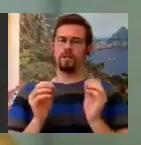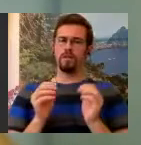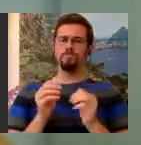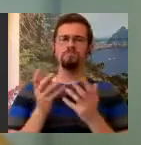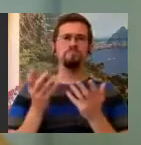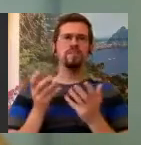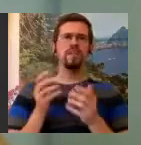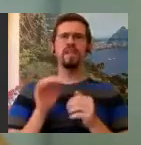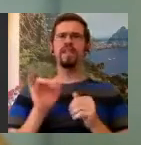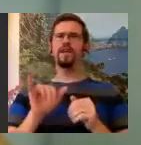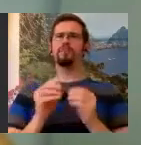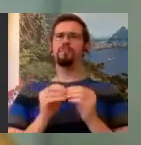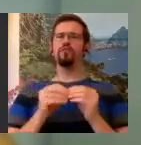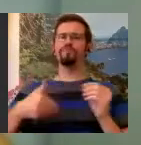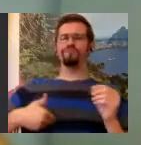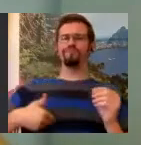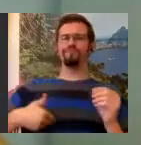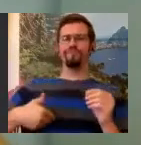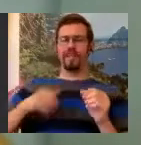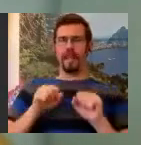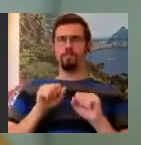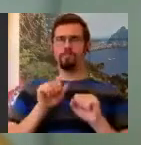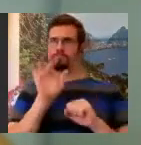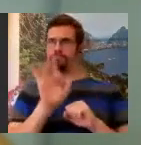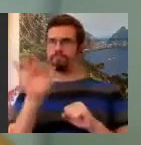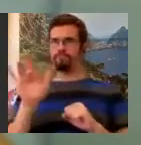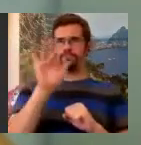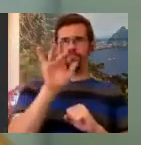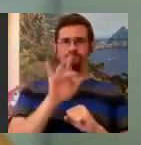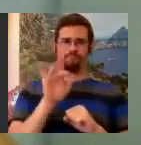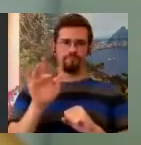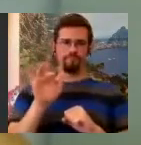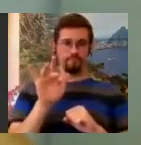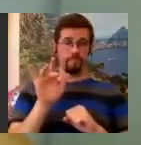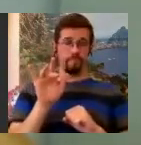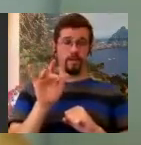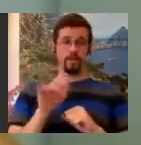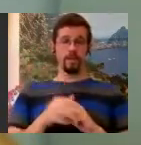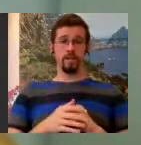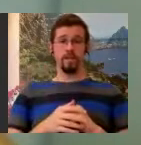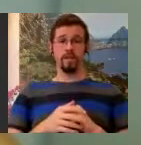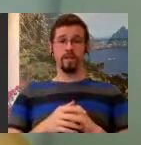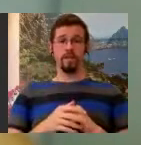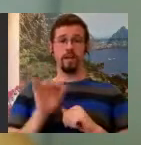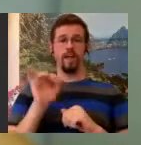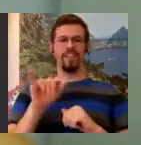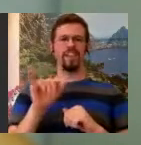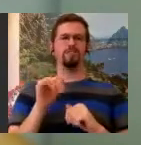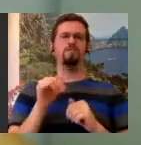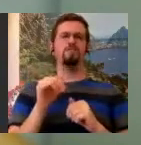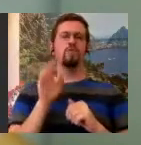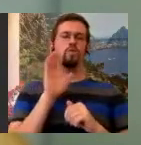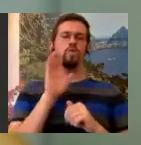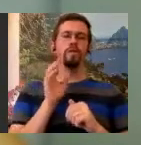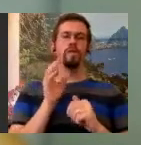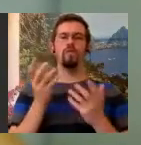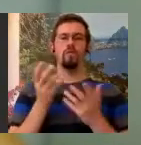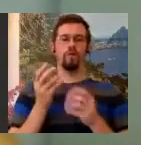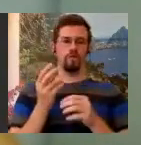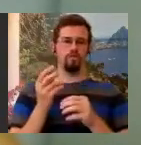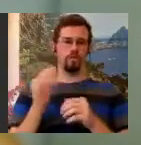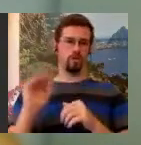natural interfaces, which usually refers to the channel you use, gesture